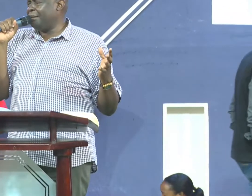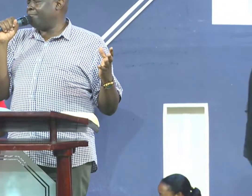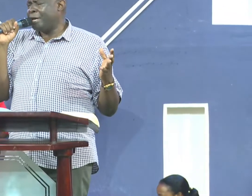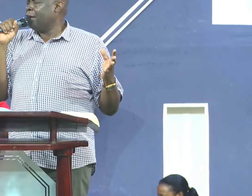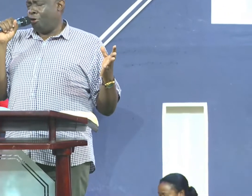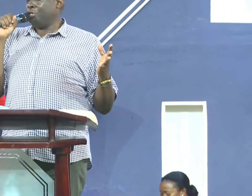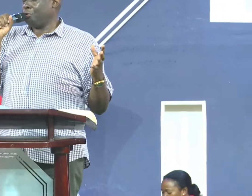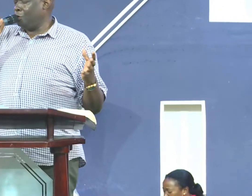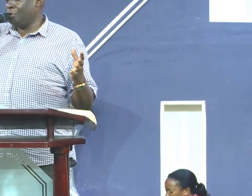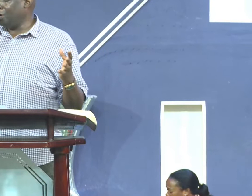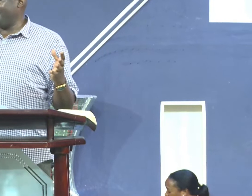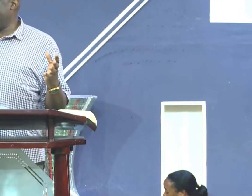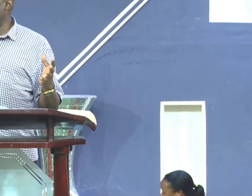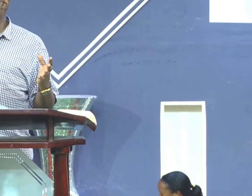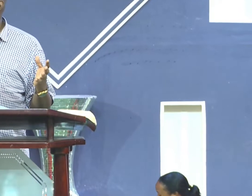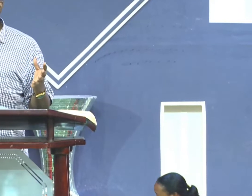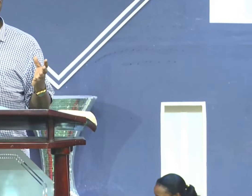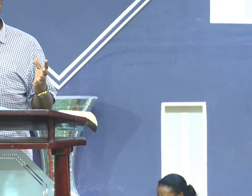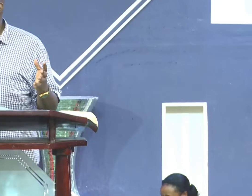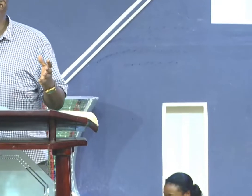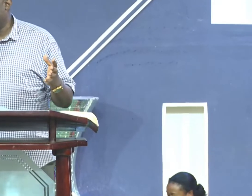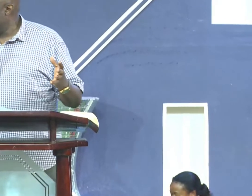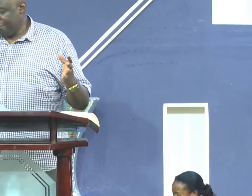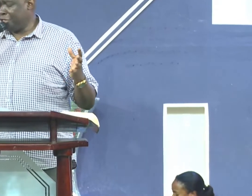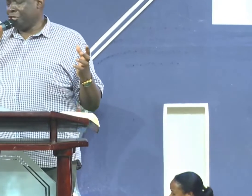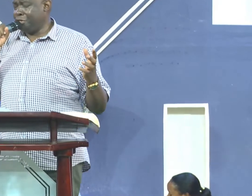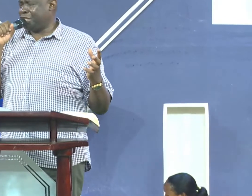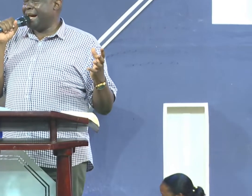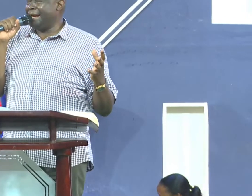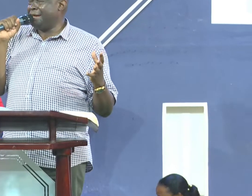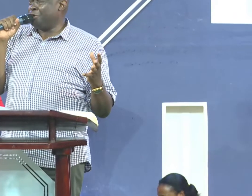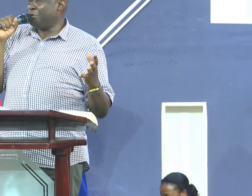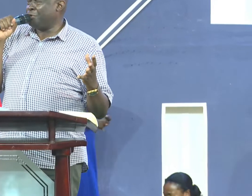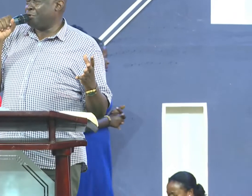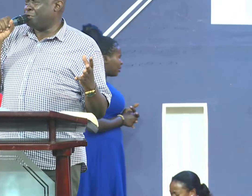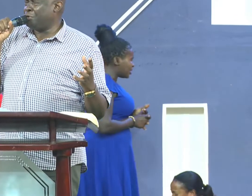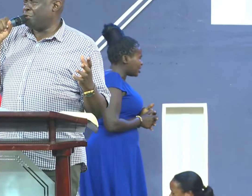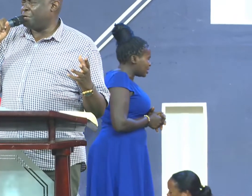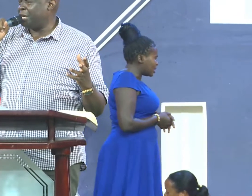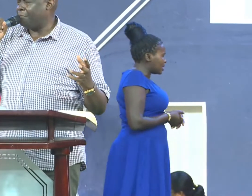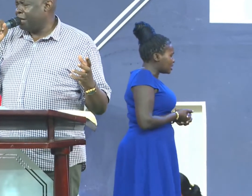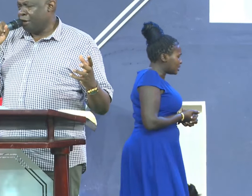lyaffe otuwa okulaba nga bw'olaba mu kino kyaleero